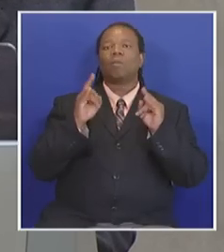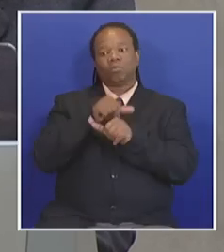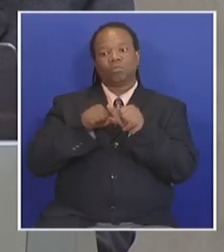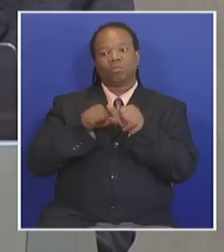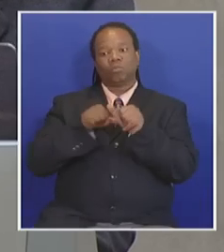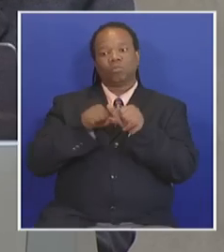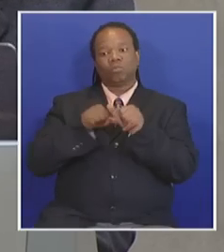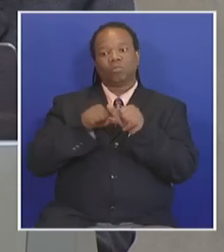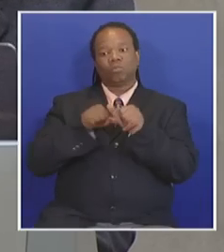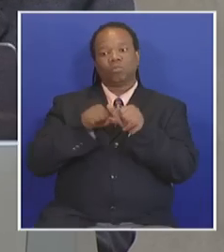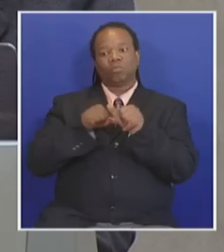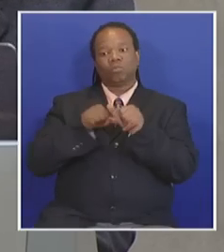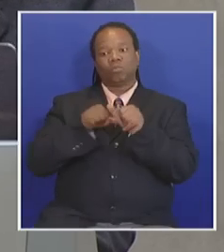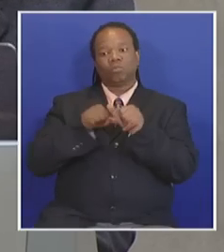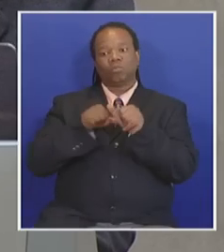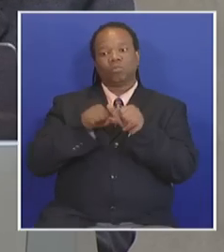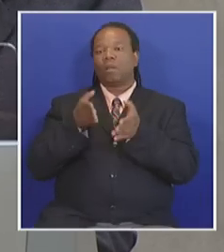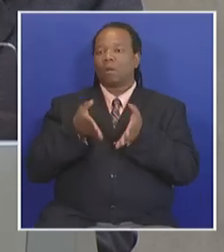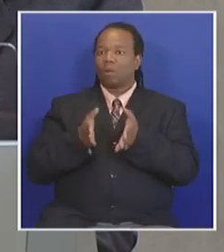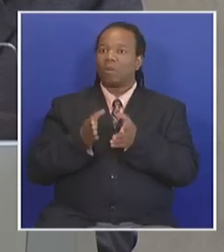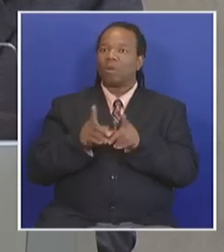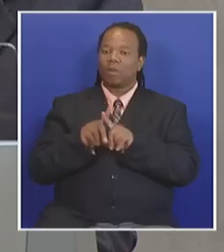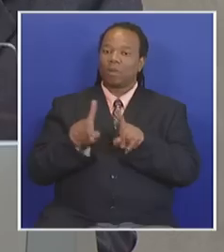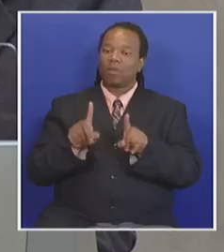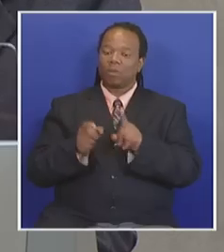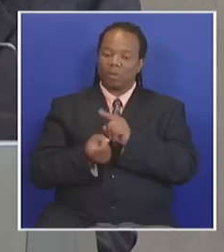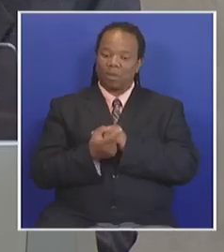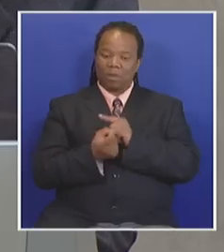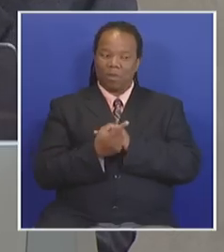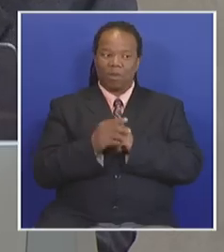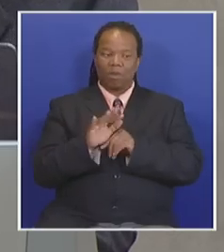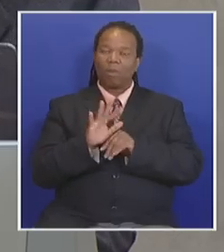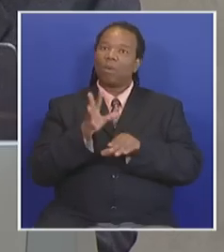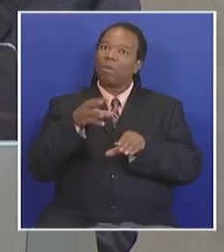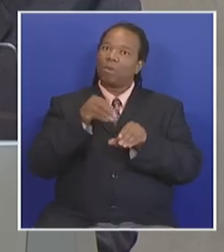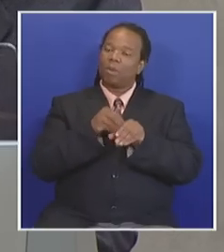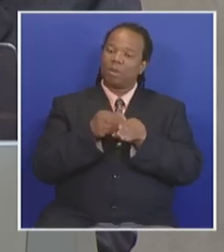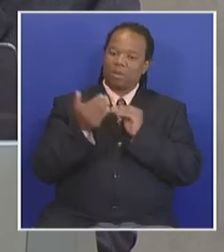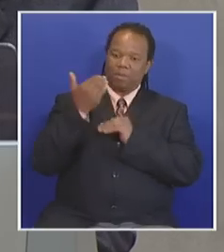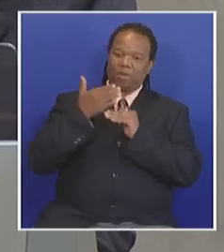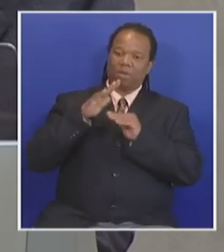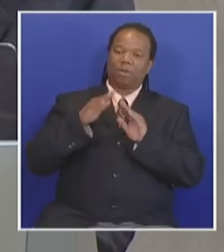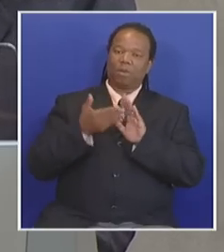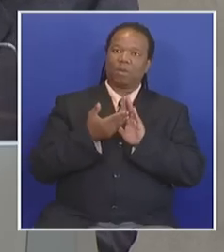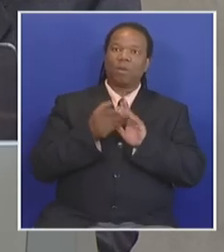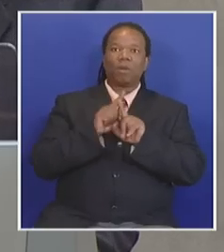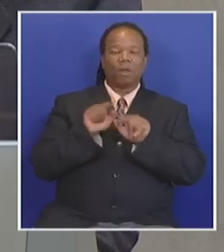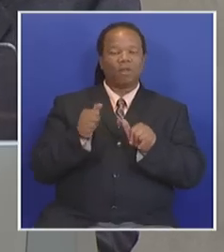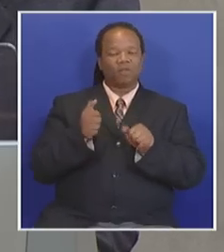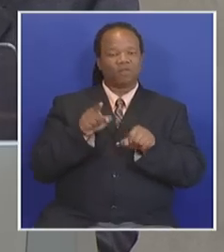go down in the annals of our history, political struggle for freedom and emancipation as